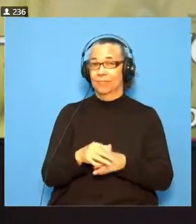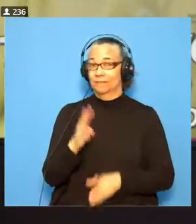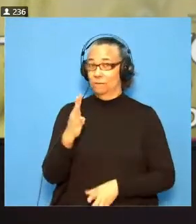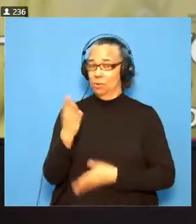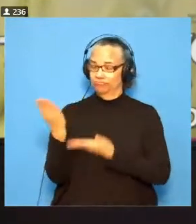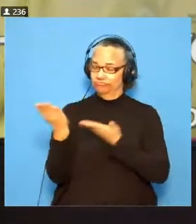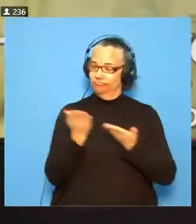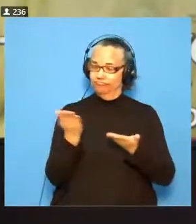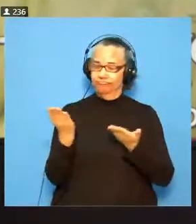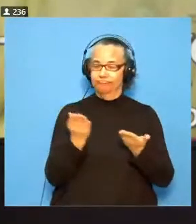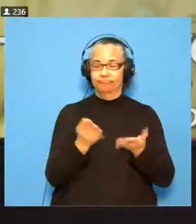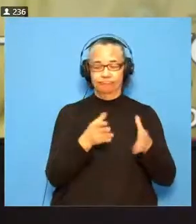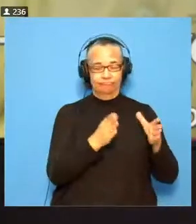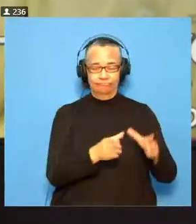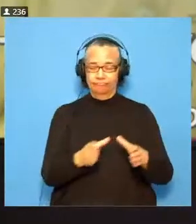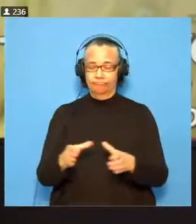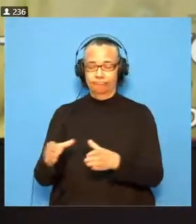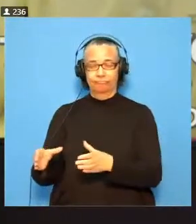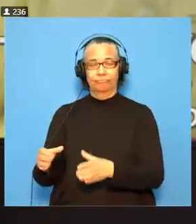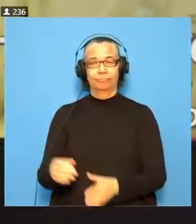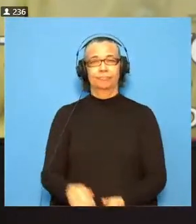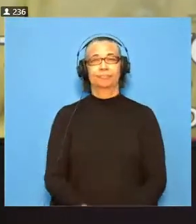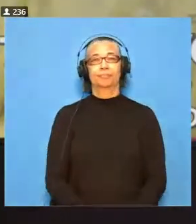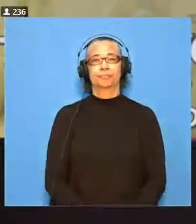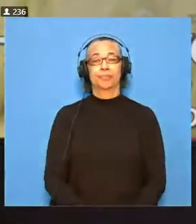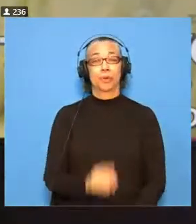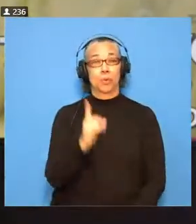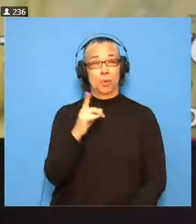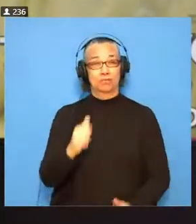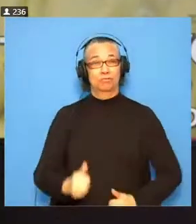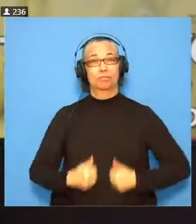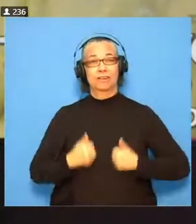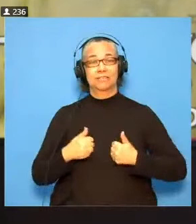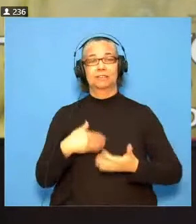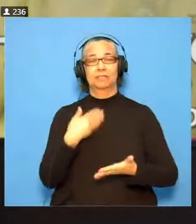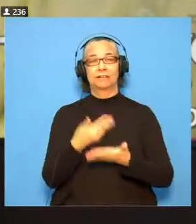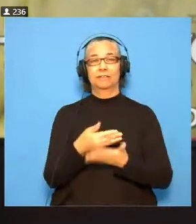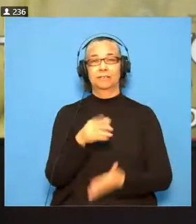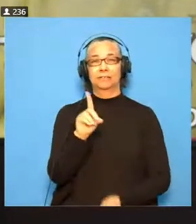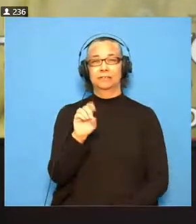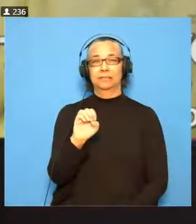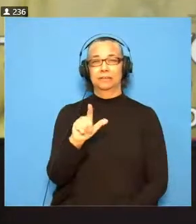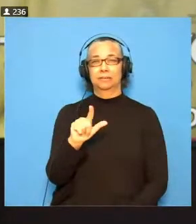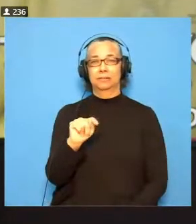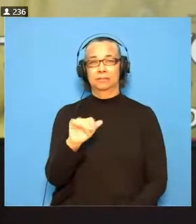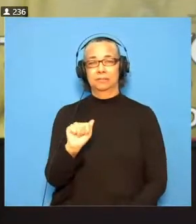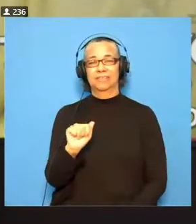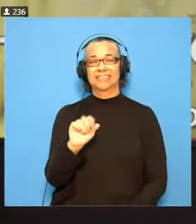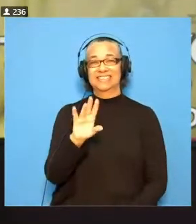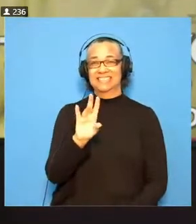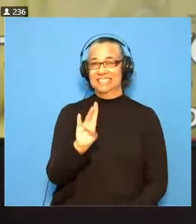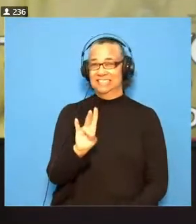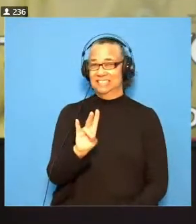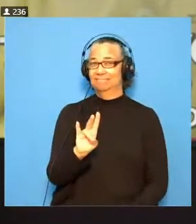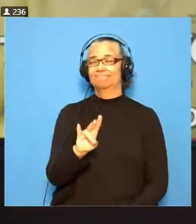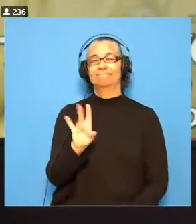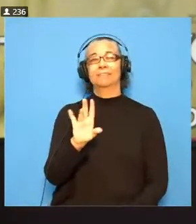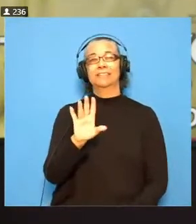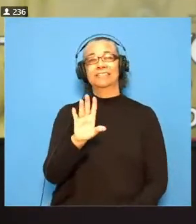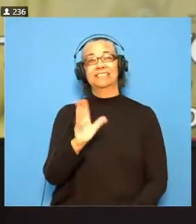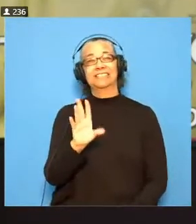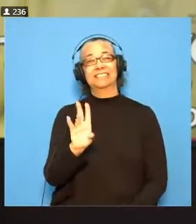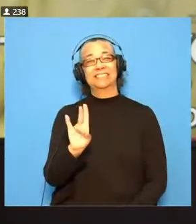imported, with the details as follows. 1 resident who arrived on the Delta Flight 617 from New York on the 30th